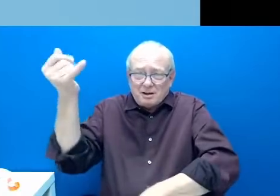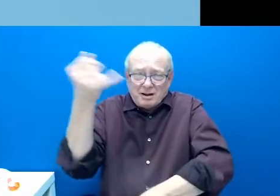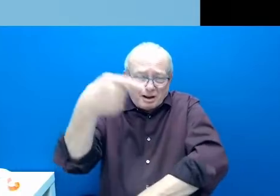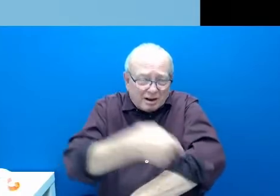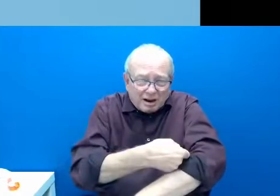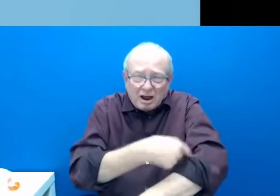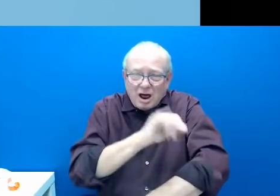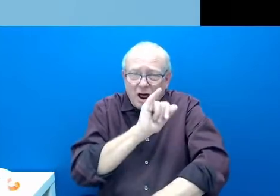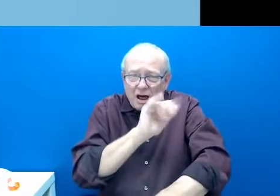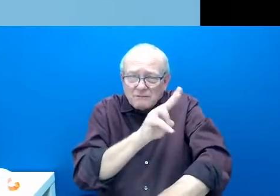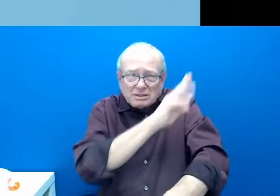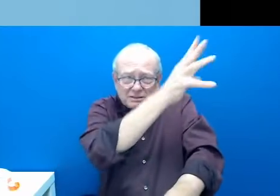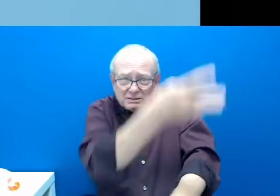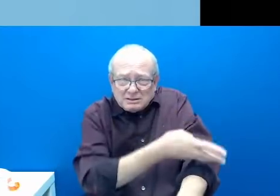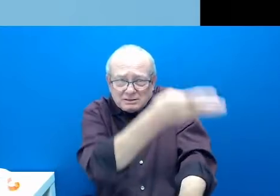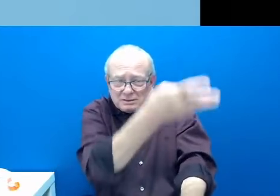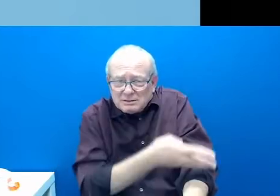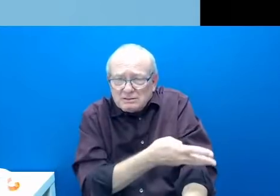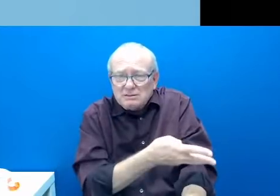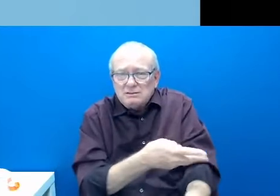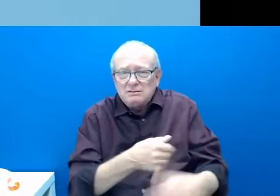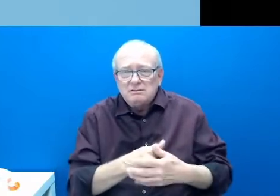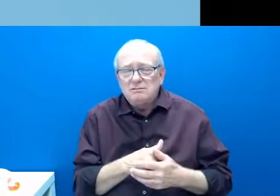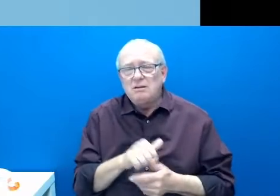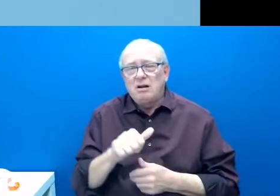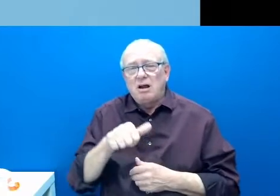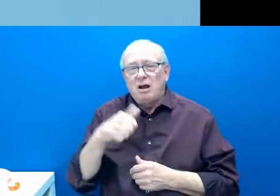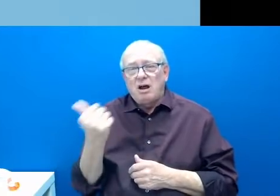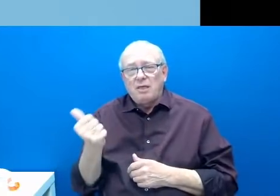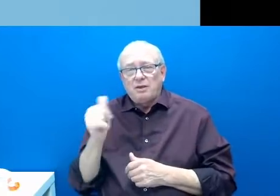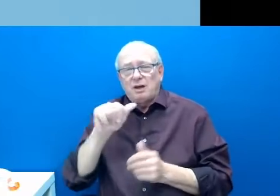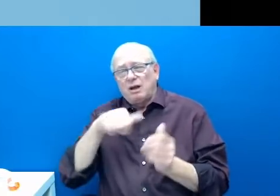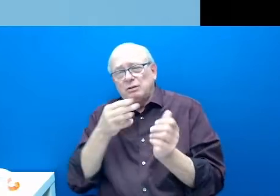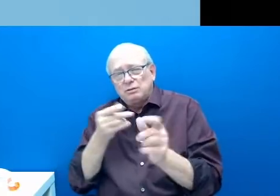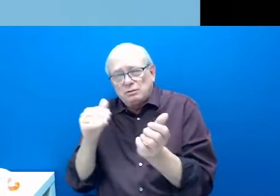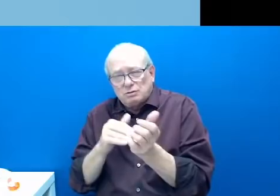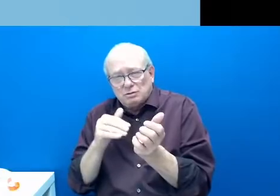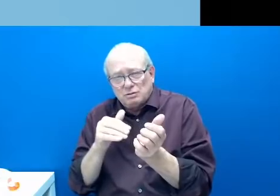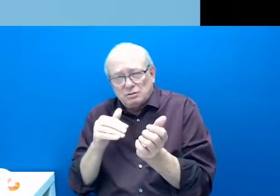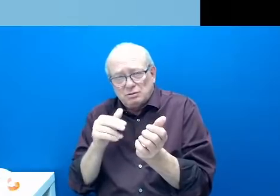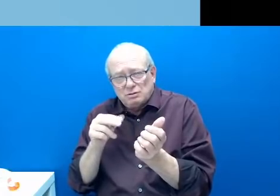IV medications. You have another physician